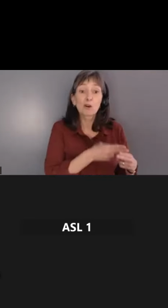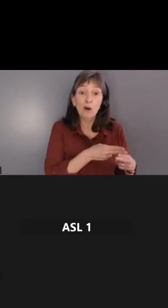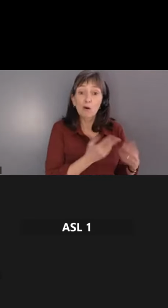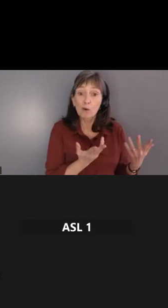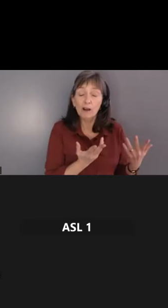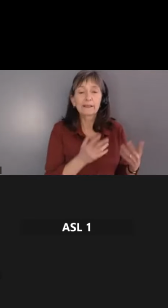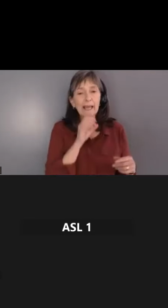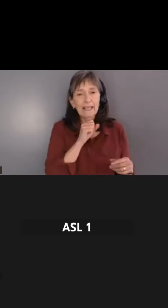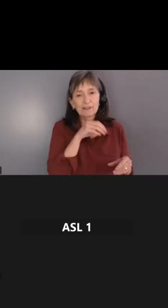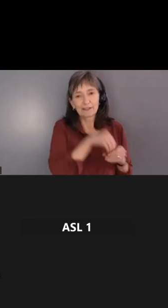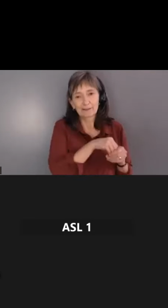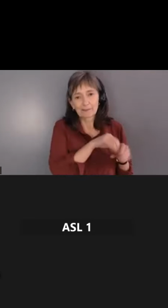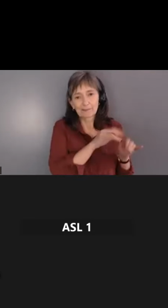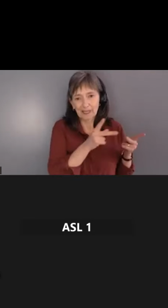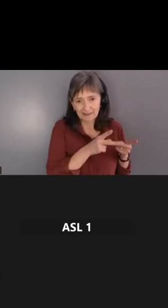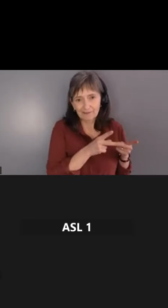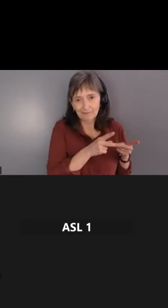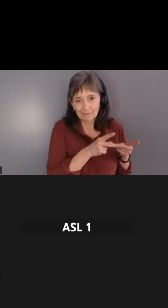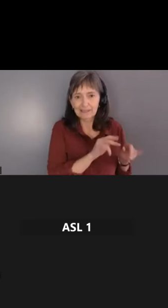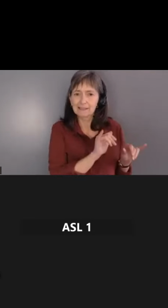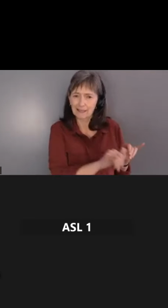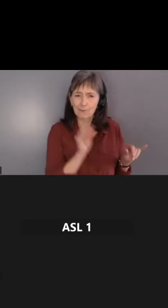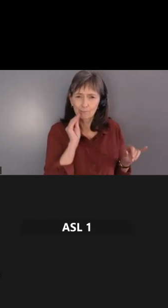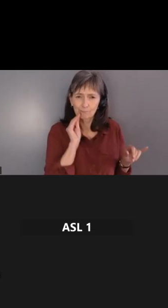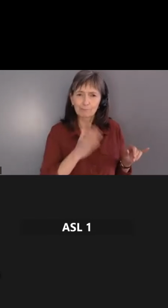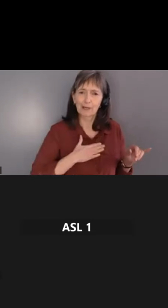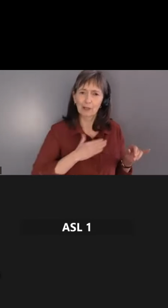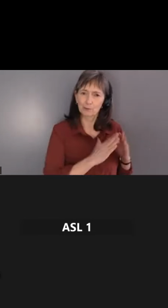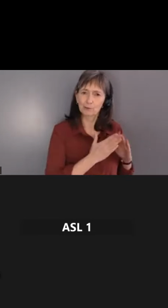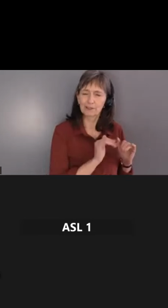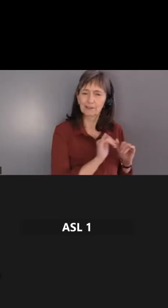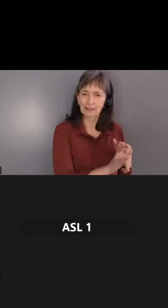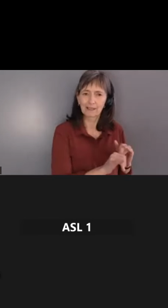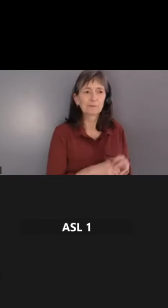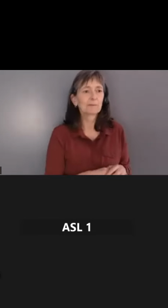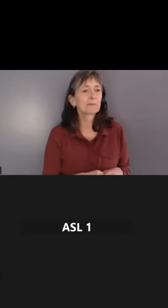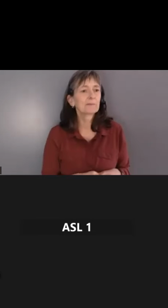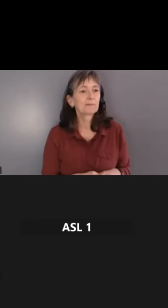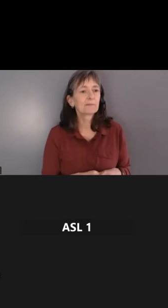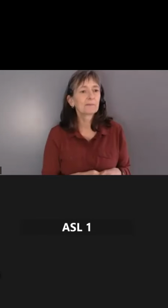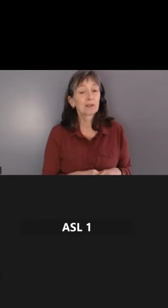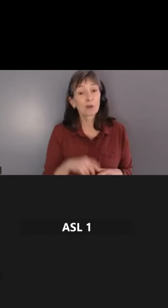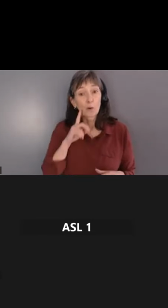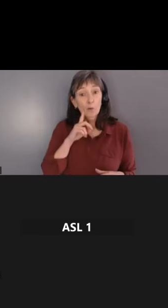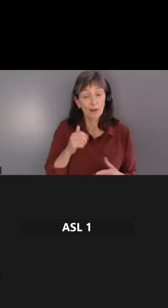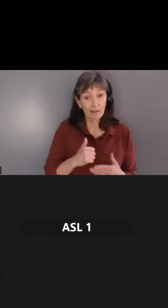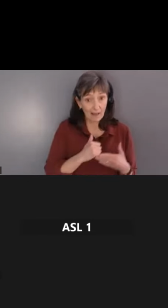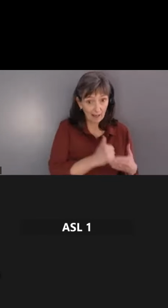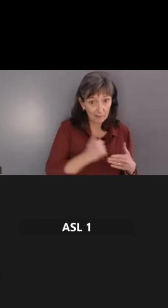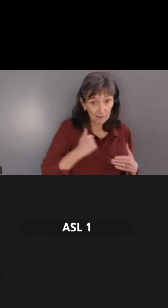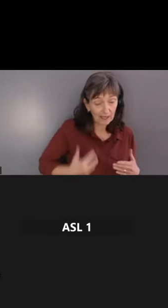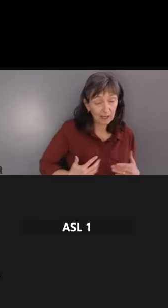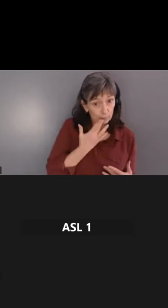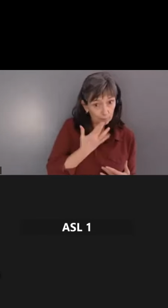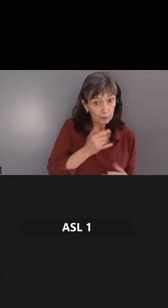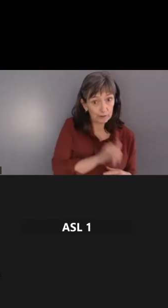place, as this option both aligns with the preferences of Canadians and could help Canada's already strained long-term care systems better meet the